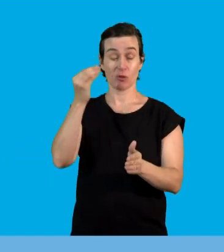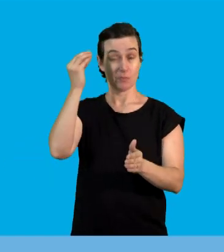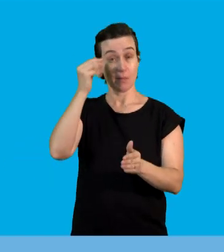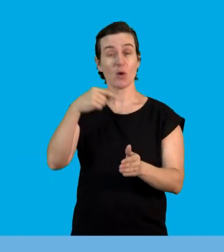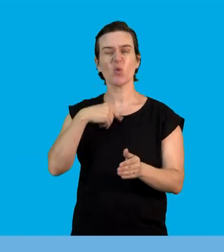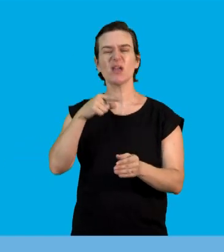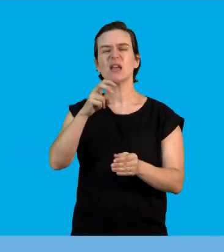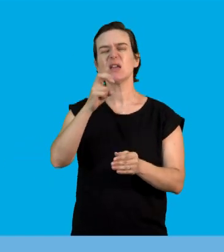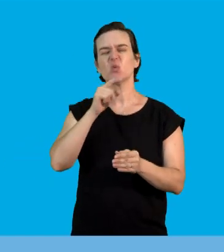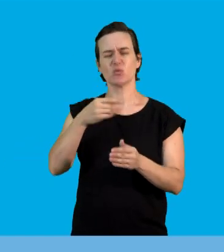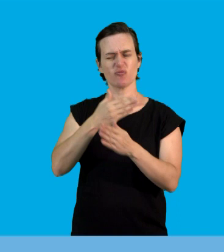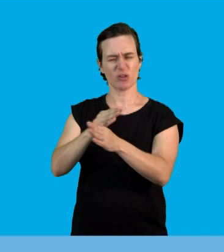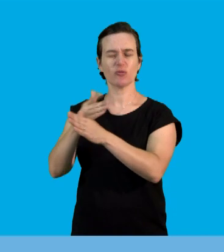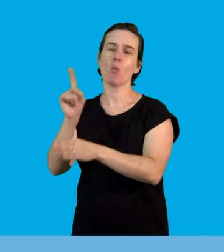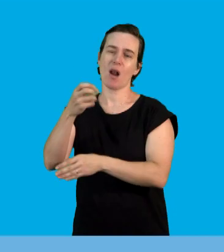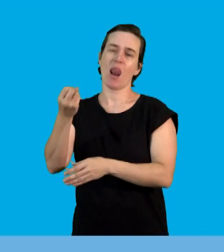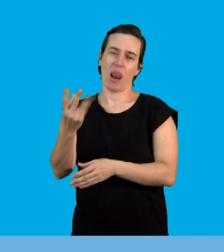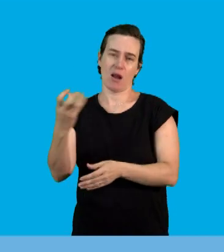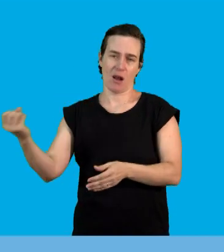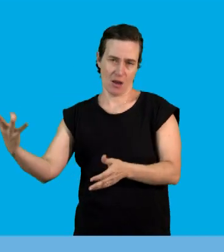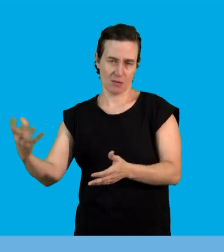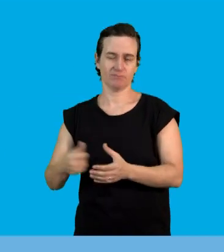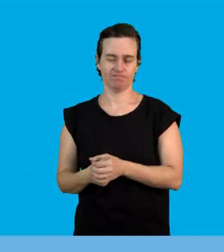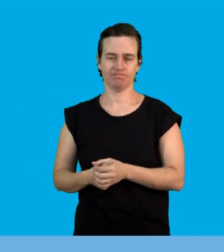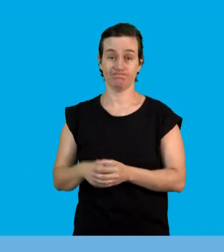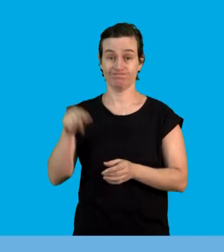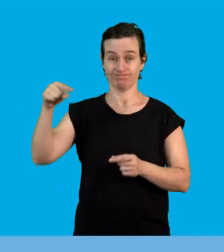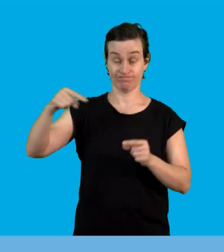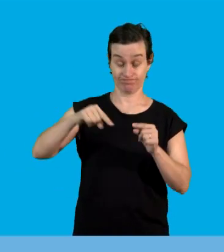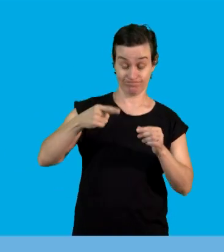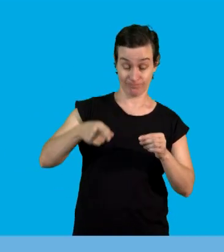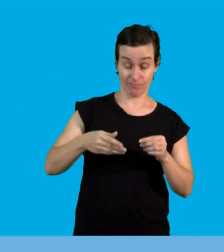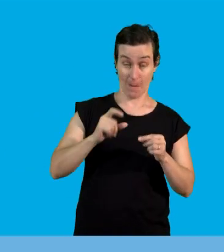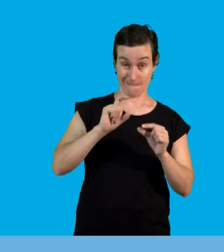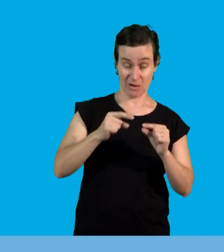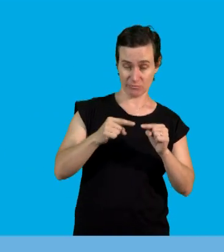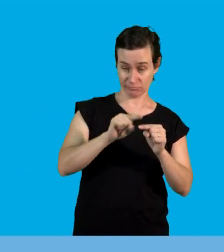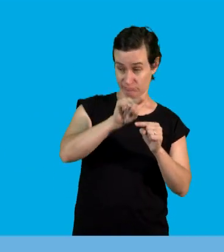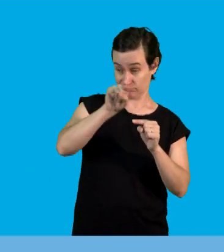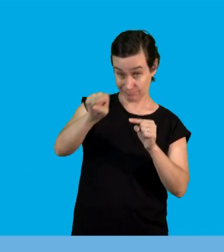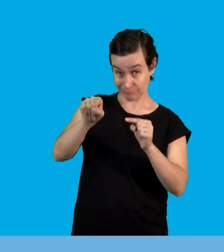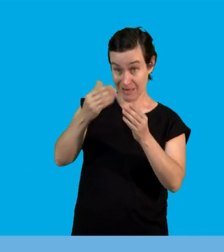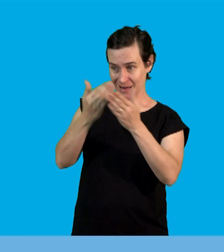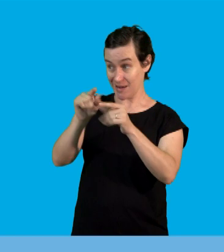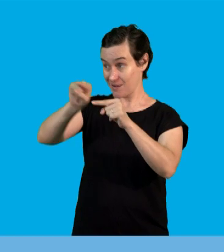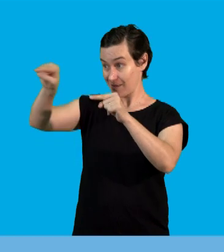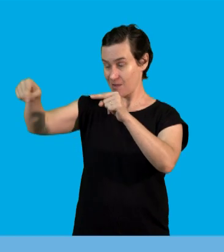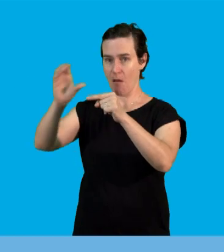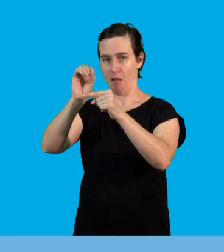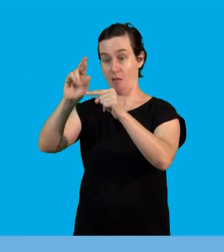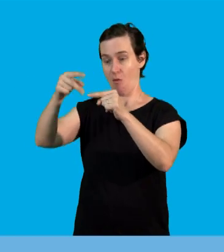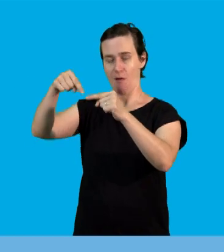resistors as our light bulbs in this case. So because our current divides when it gets to this point so that it can pass through these two